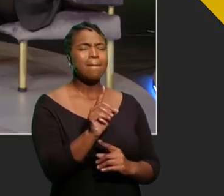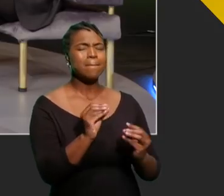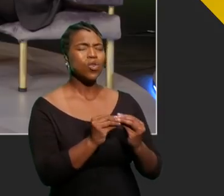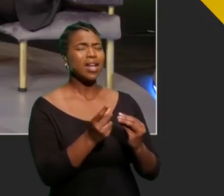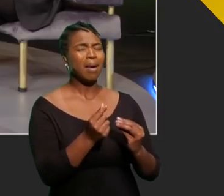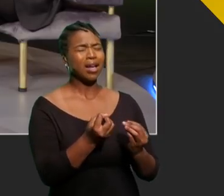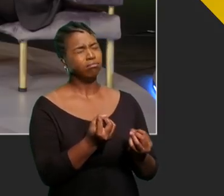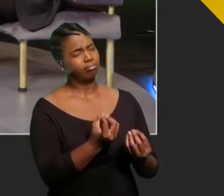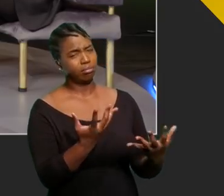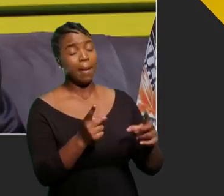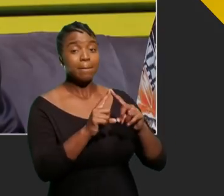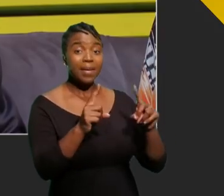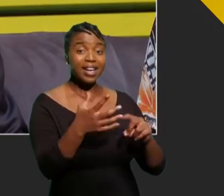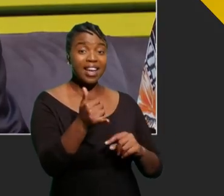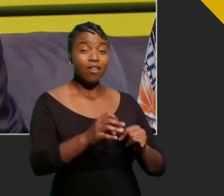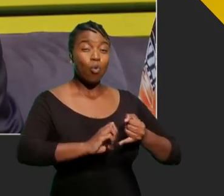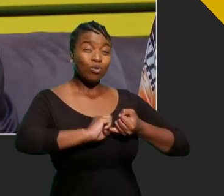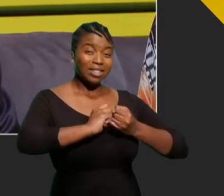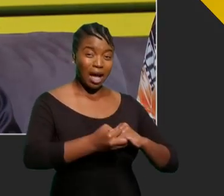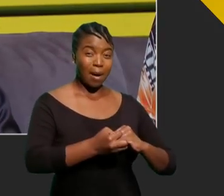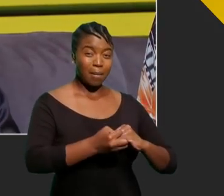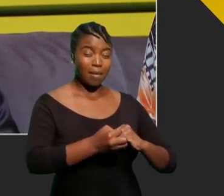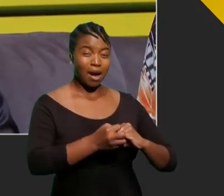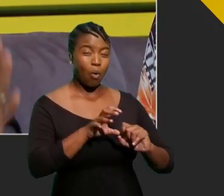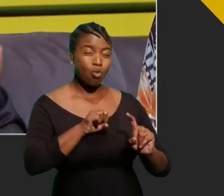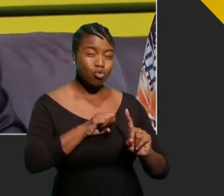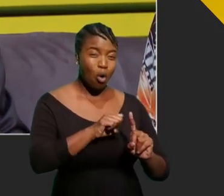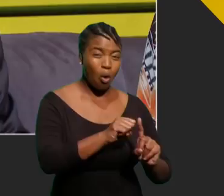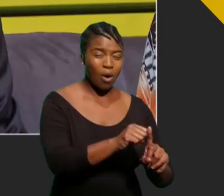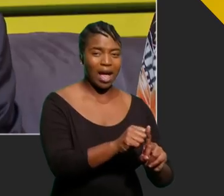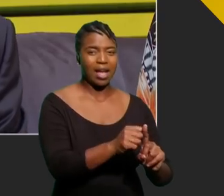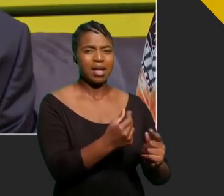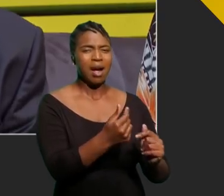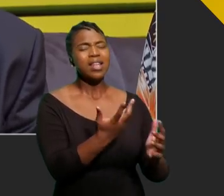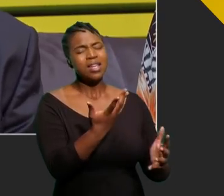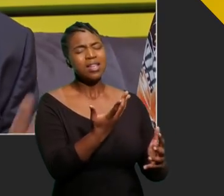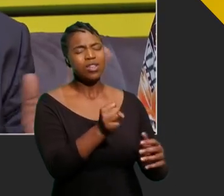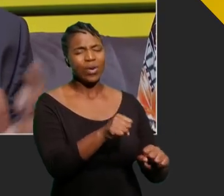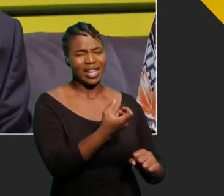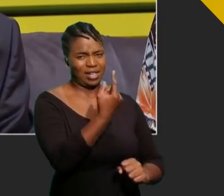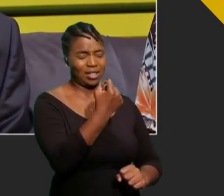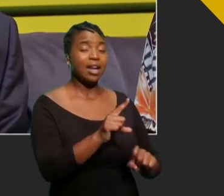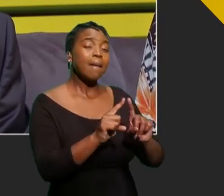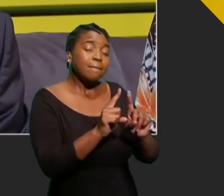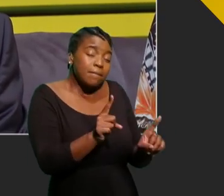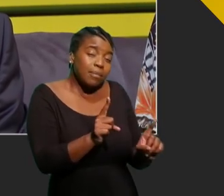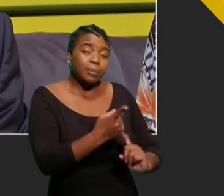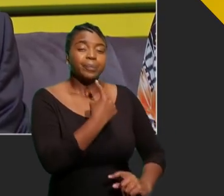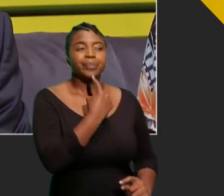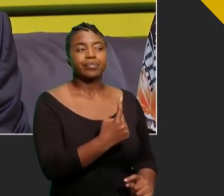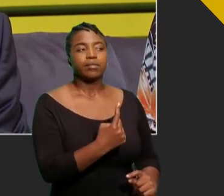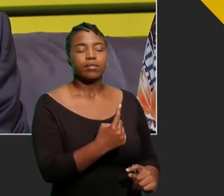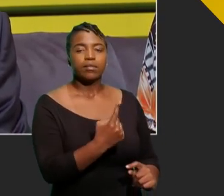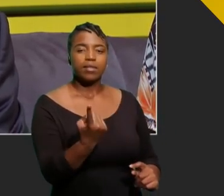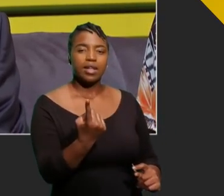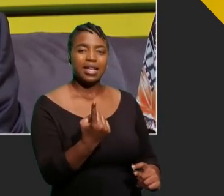Mm. But if you're trying to chase 500 billion rands, you may actually justify that. But the point he's making is that